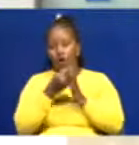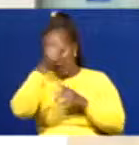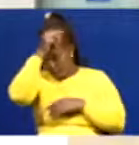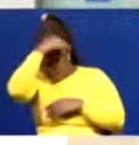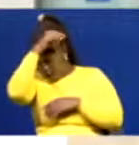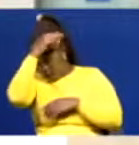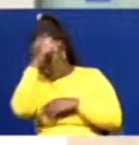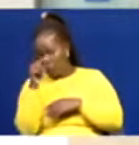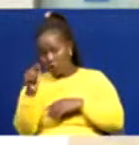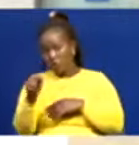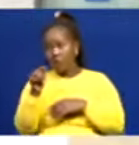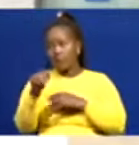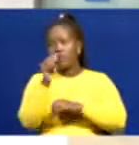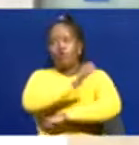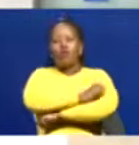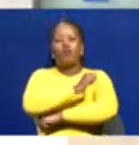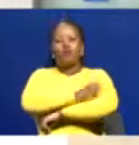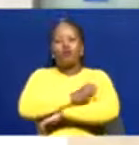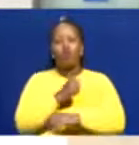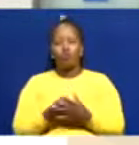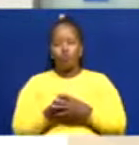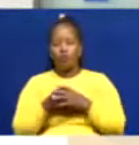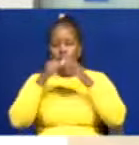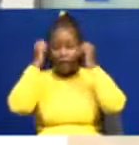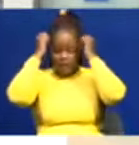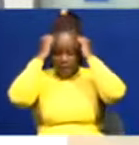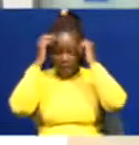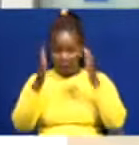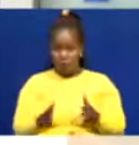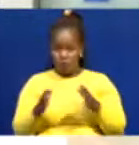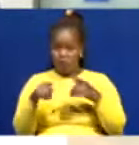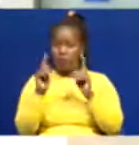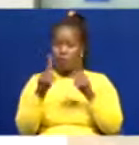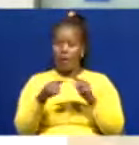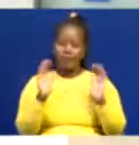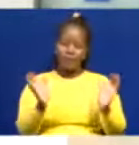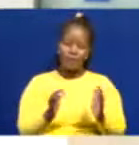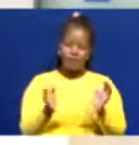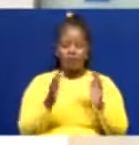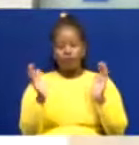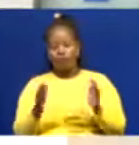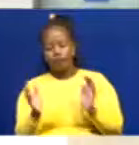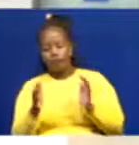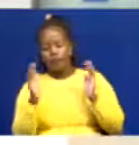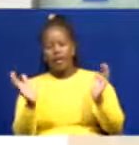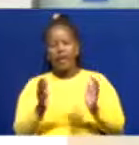College. So our students, be inspired and know that